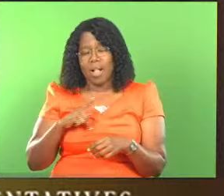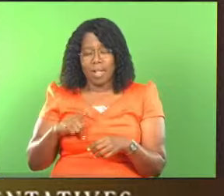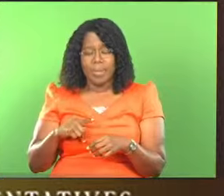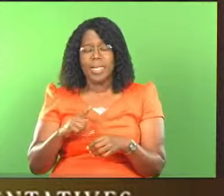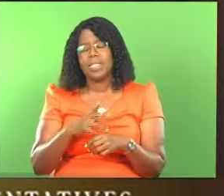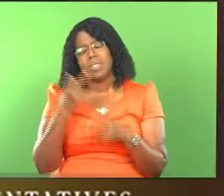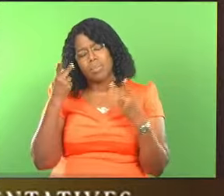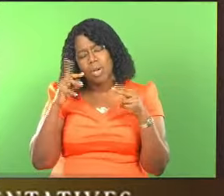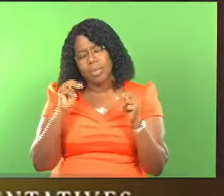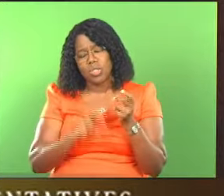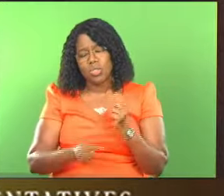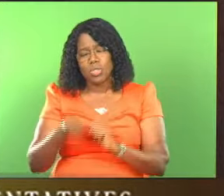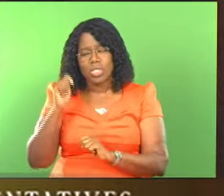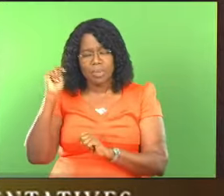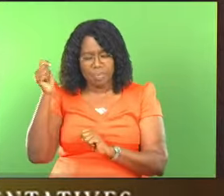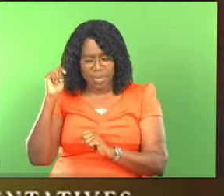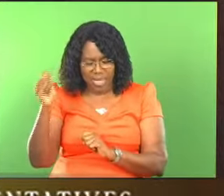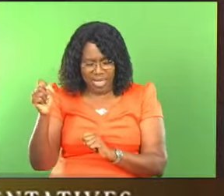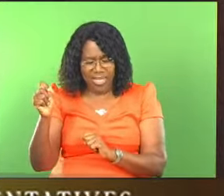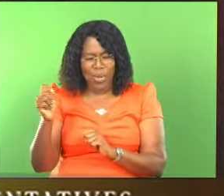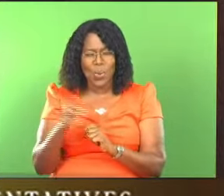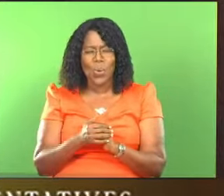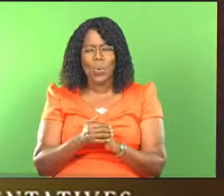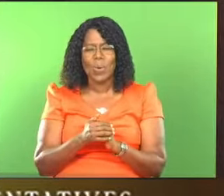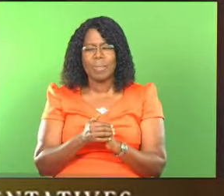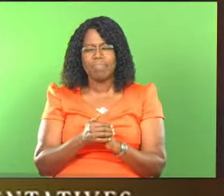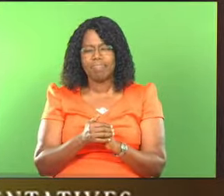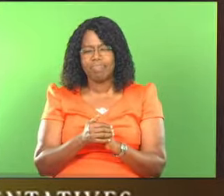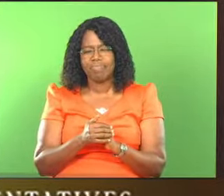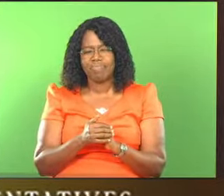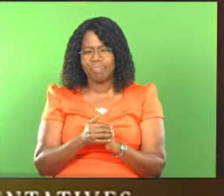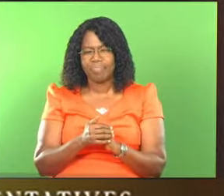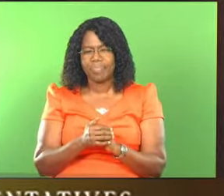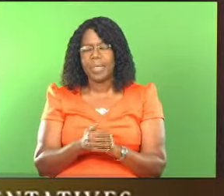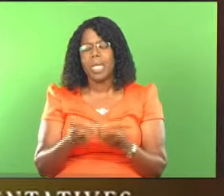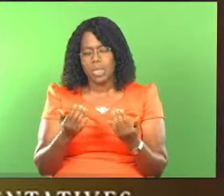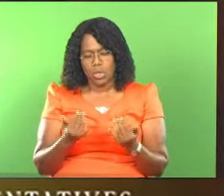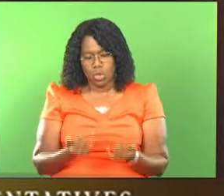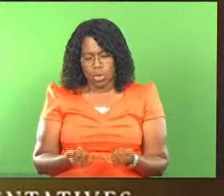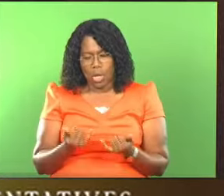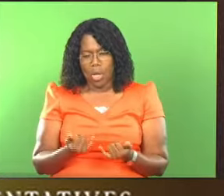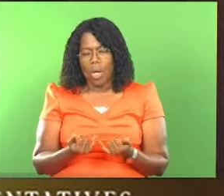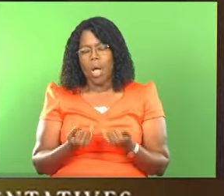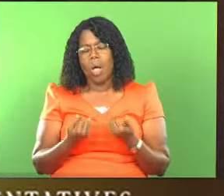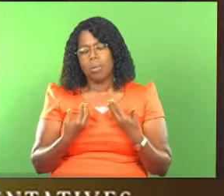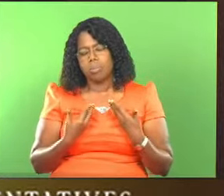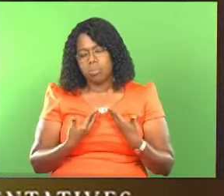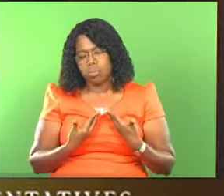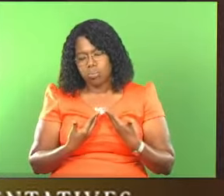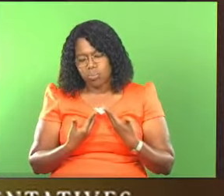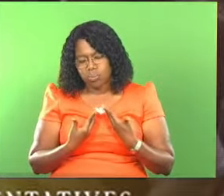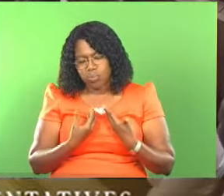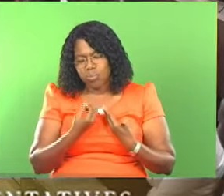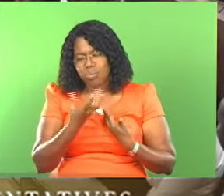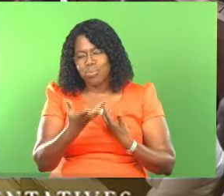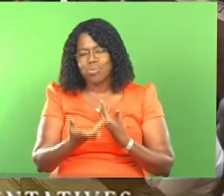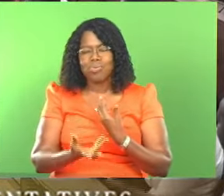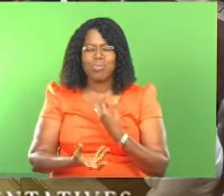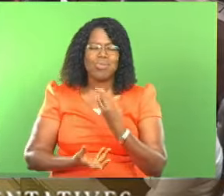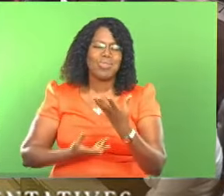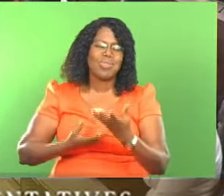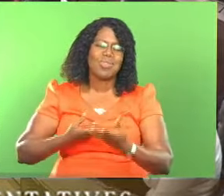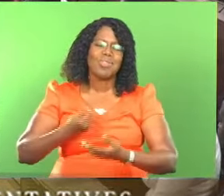Minister to deliver expressions of thanks on behalf of all parliamentarians here assembled.